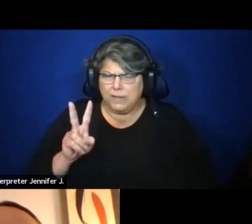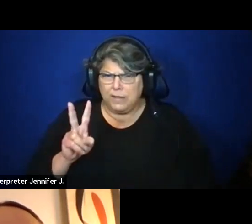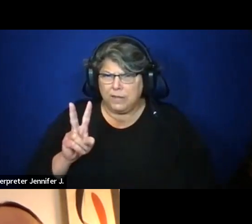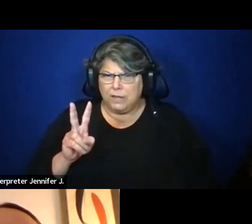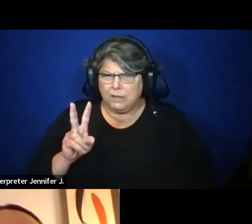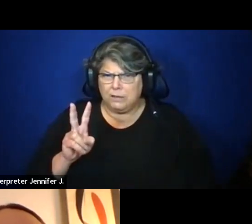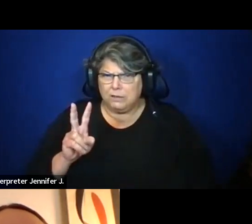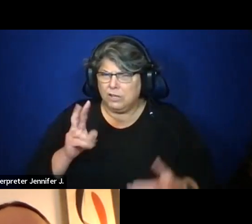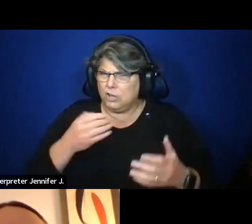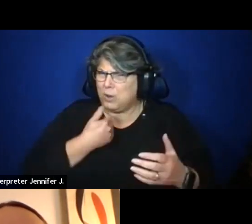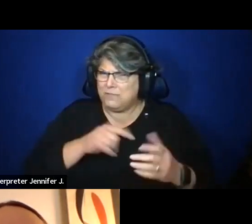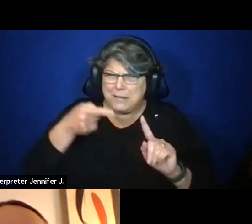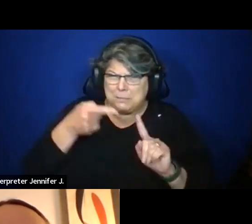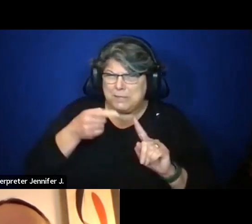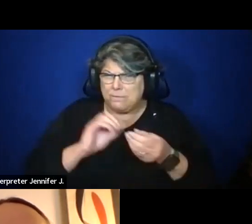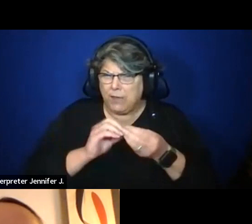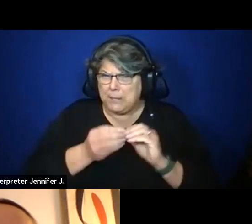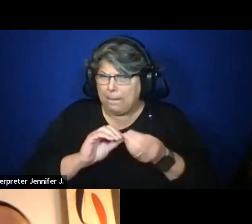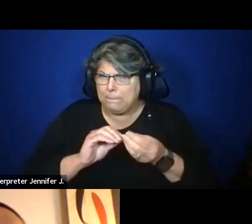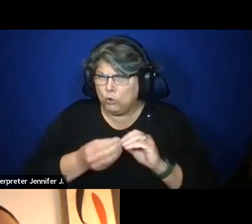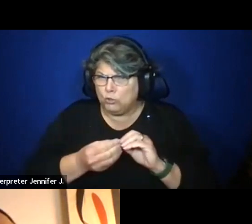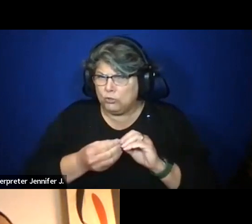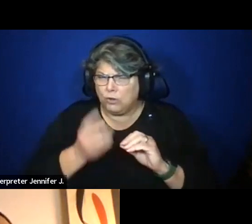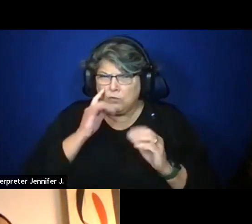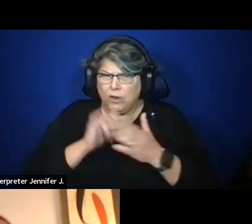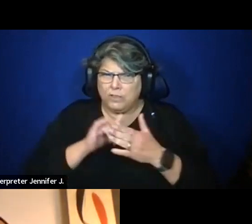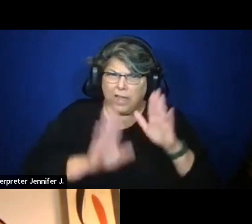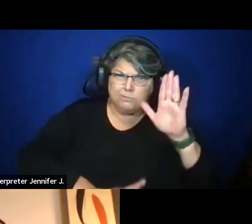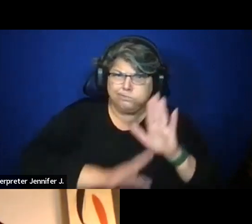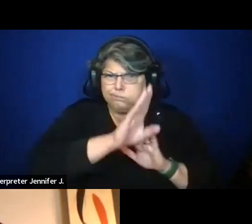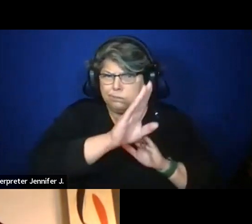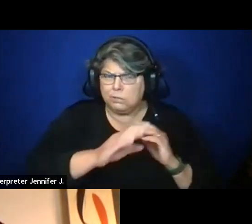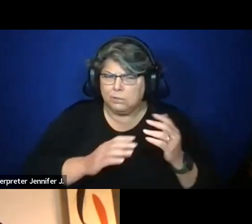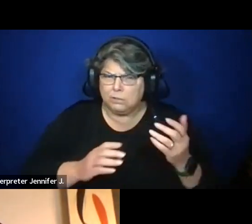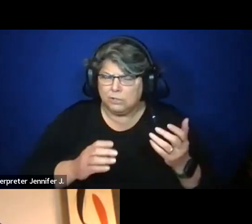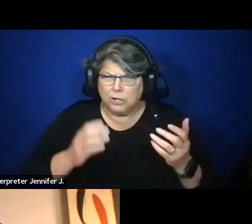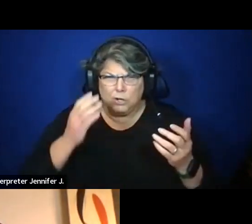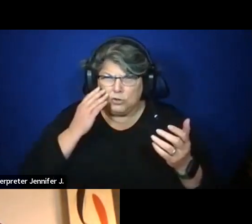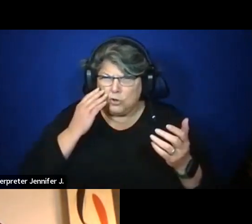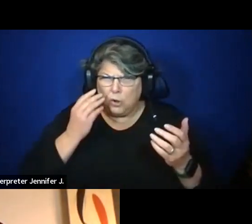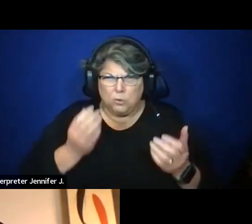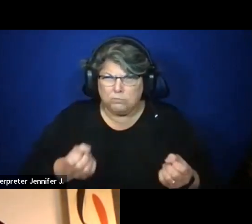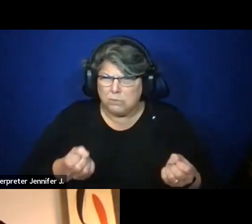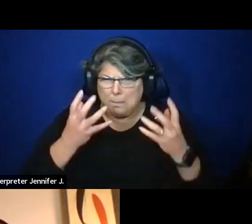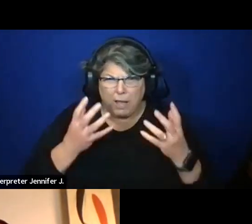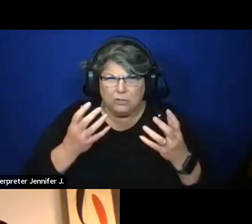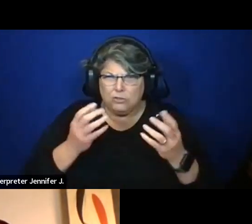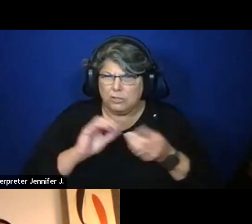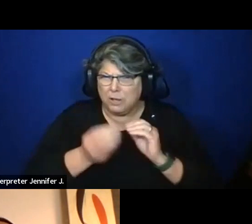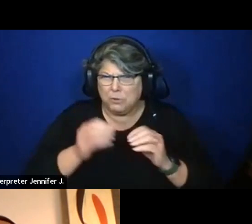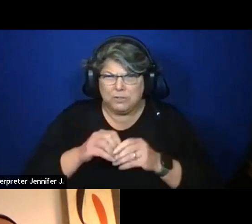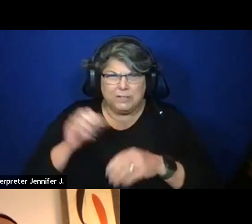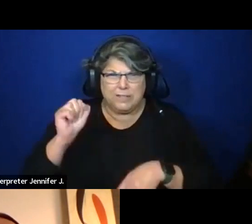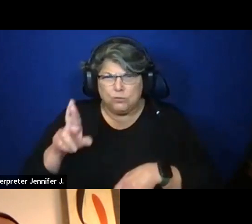any numbers you can attach to that, Kate? Do we know what those rates are in Santa Rosa and Petaluma?